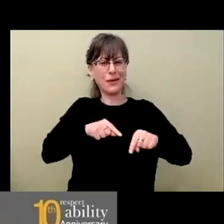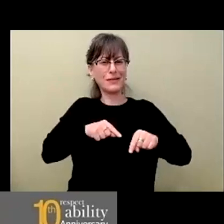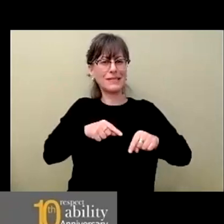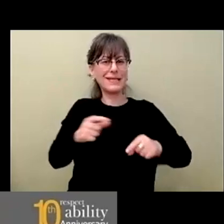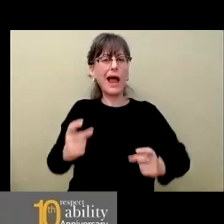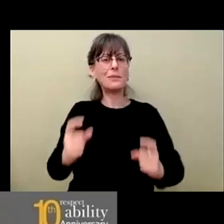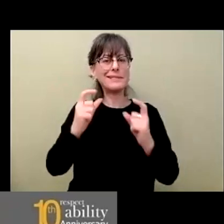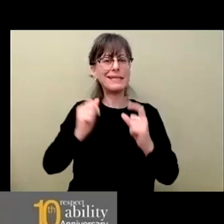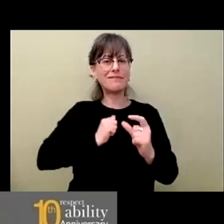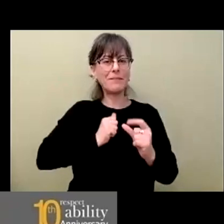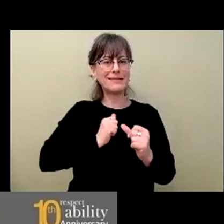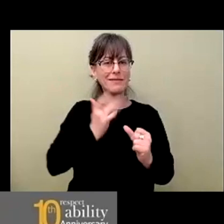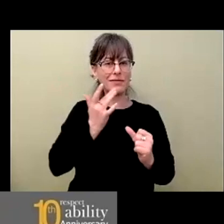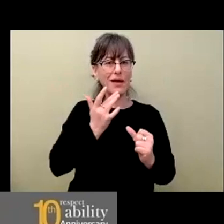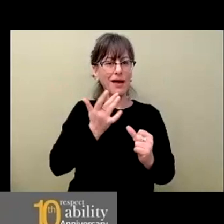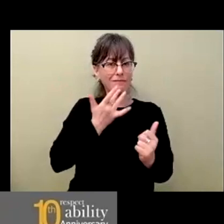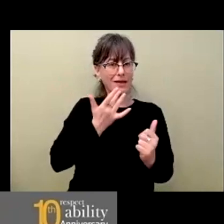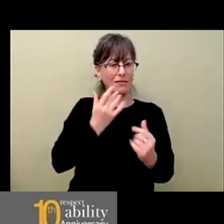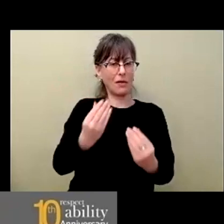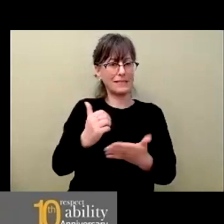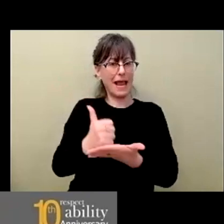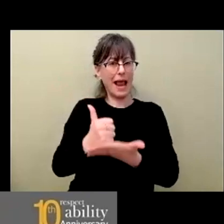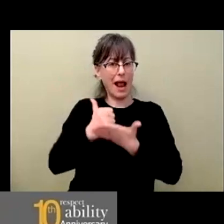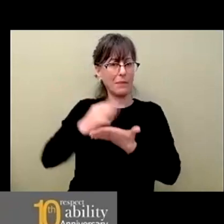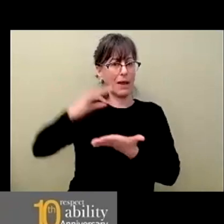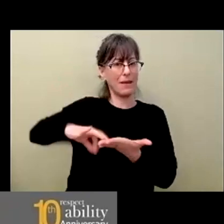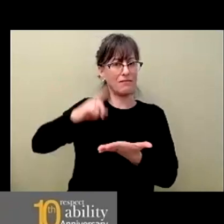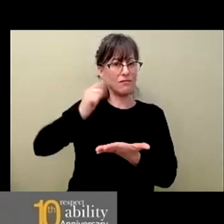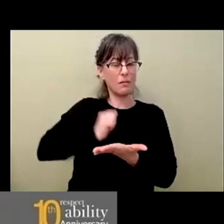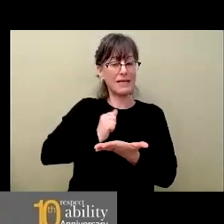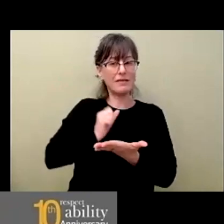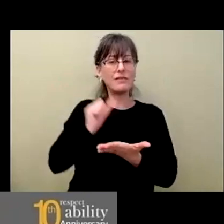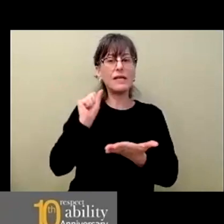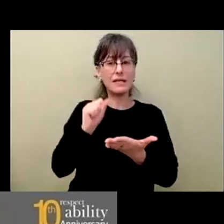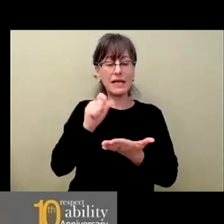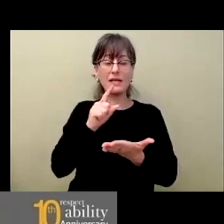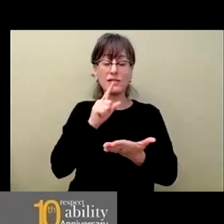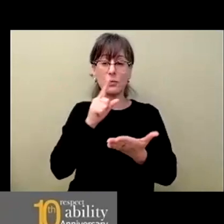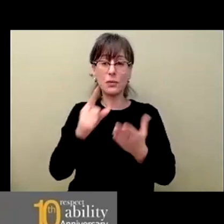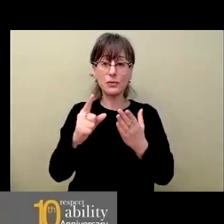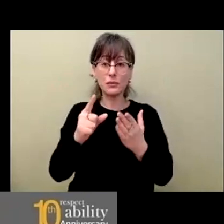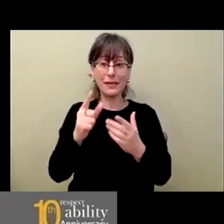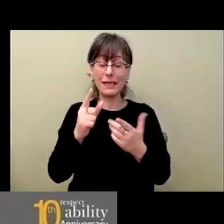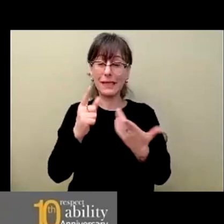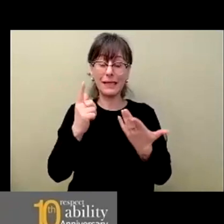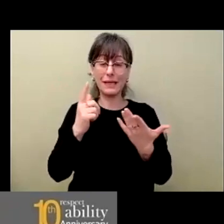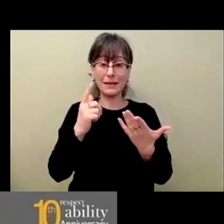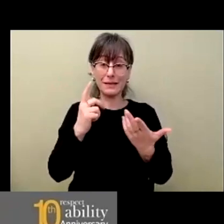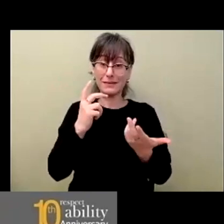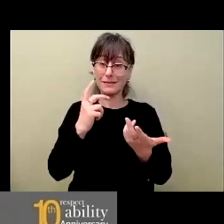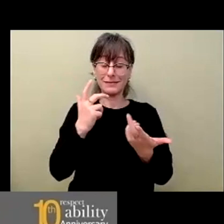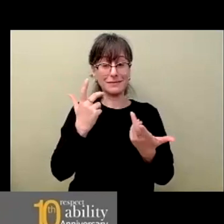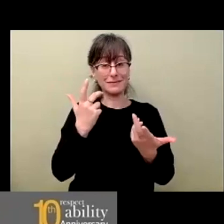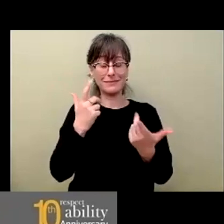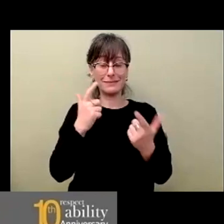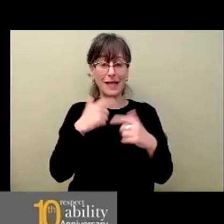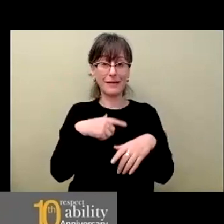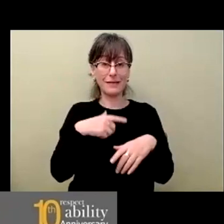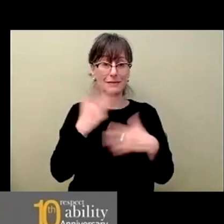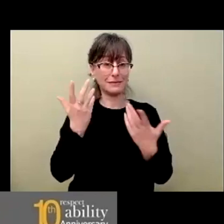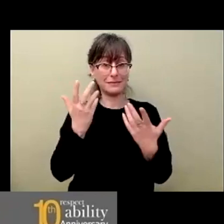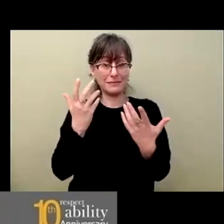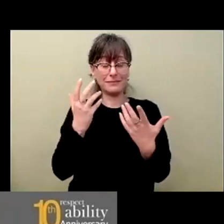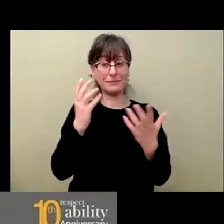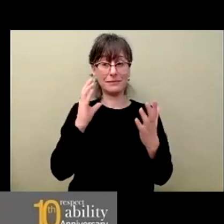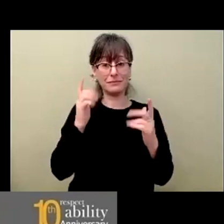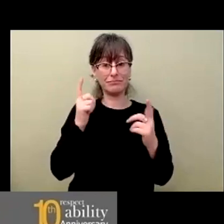favor. And it was incredibly obnoxious to take an unpaid internship, but